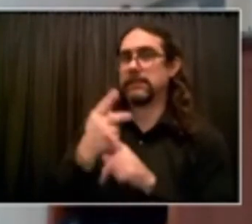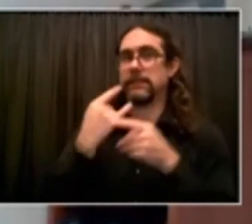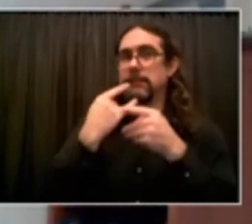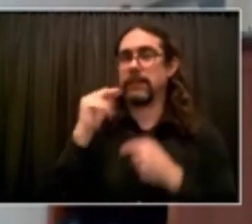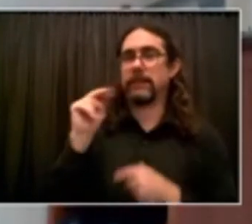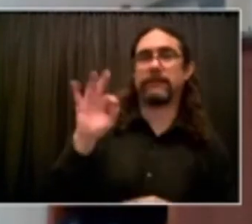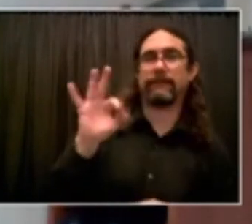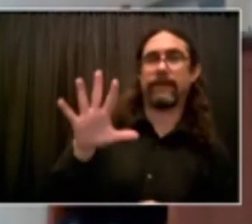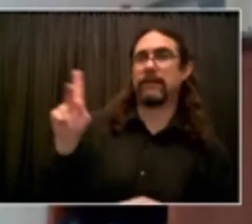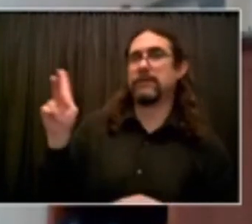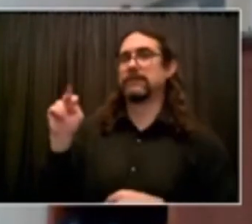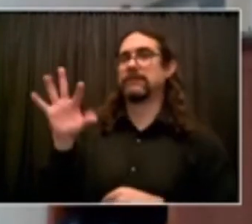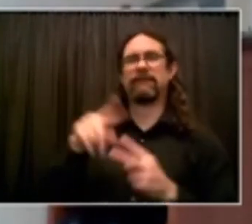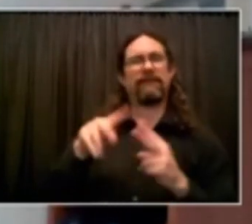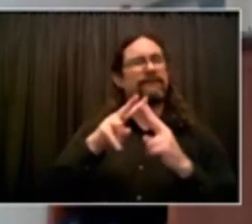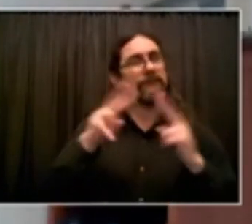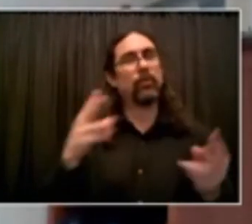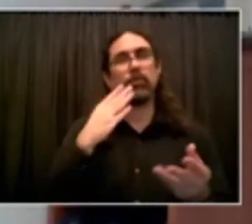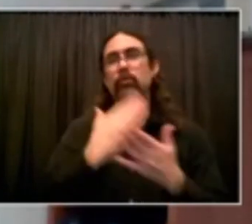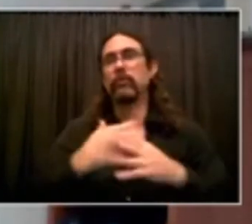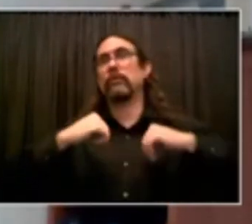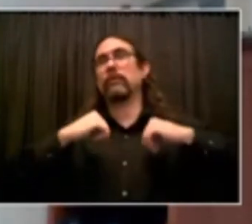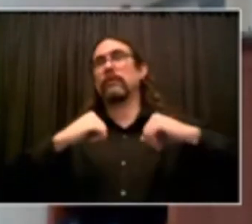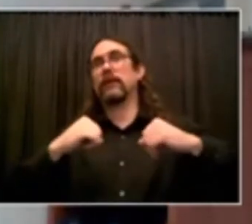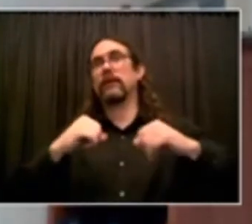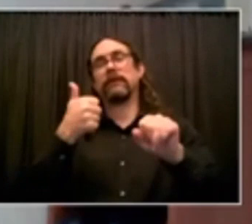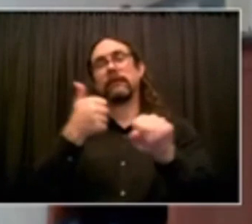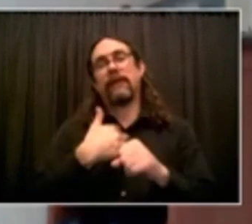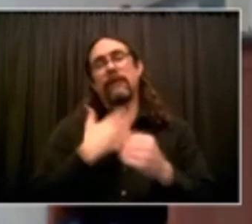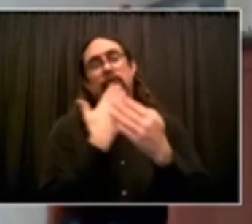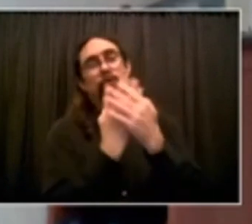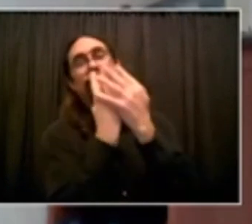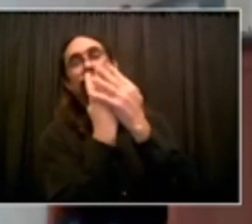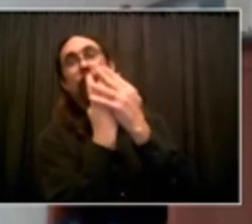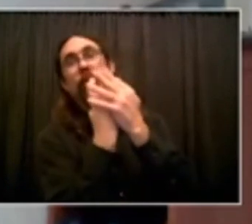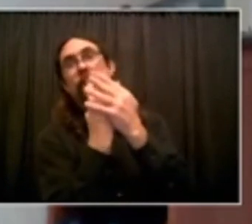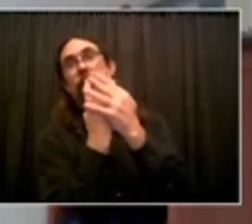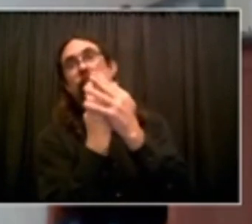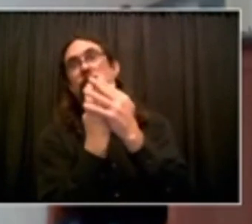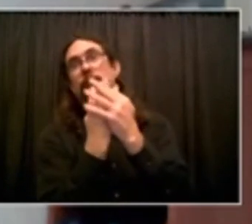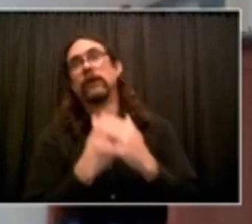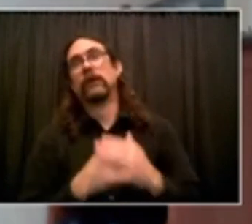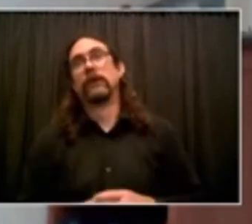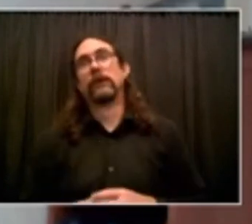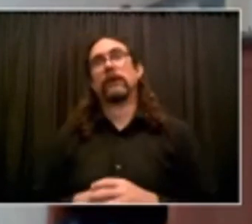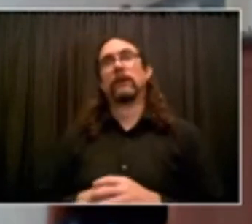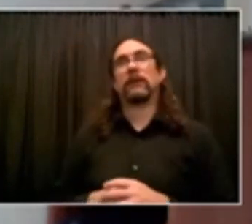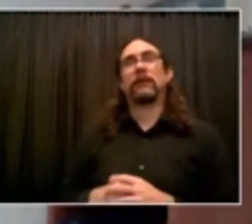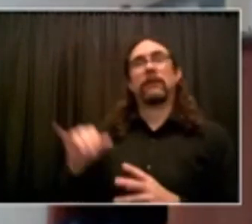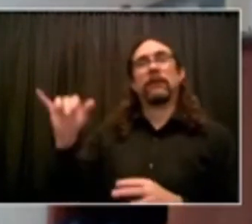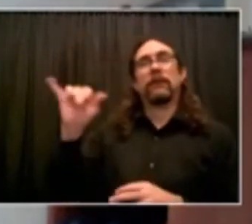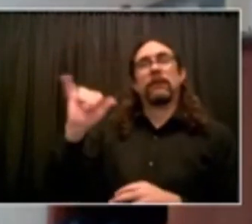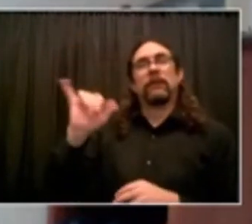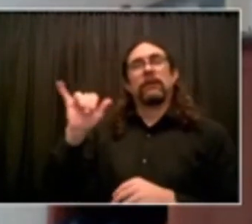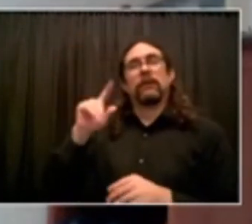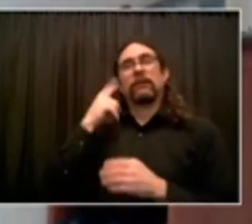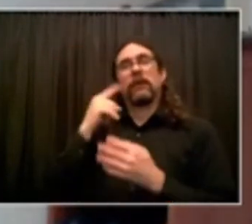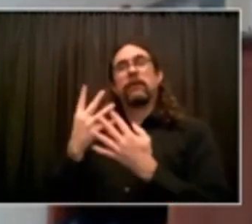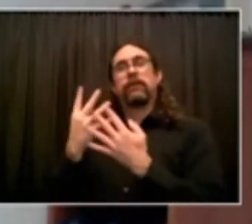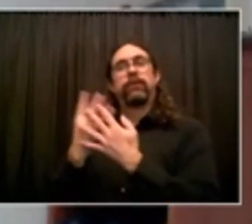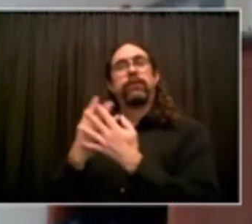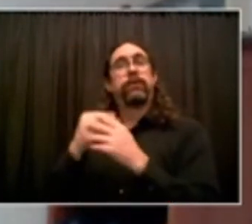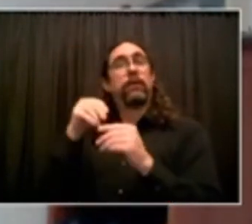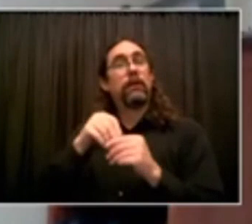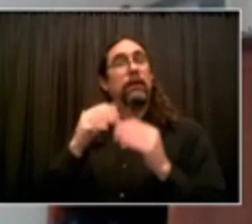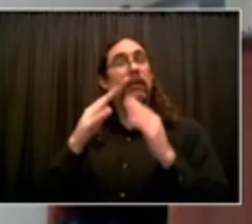filter or keeping the windows open or getting together outside and going for a walk in beautiful New York City, all